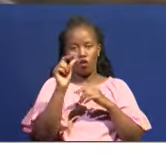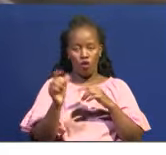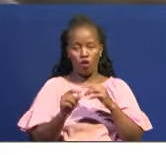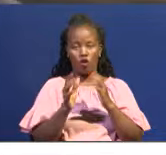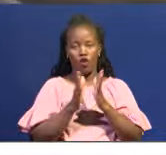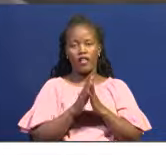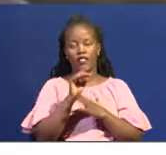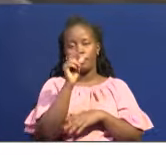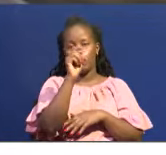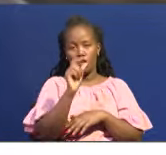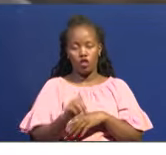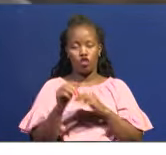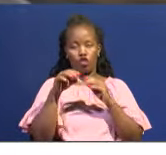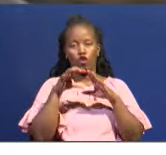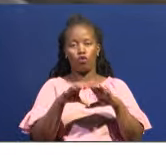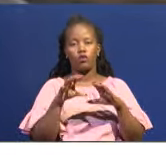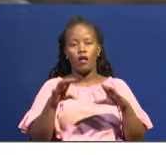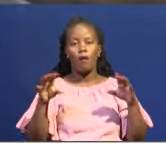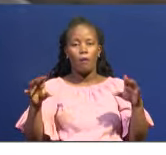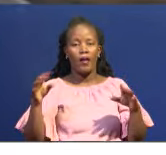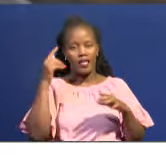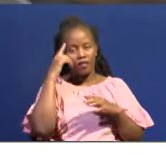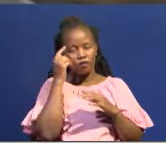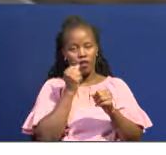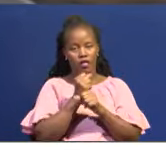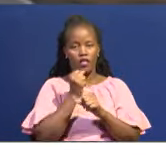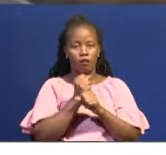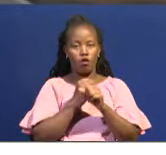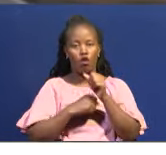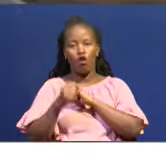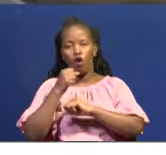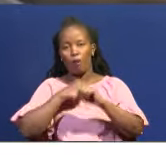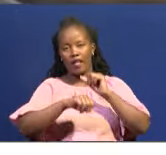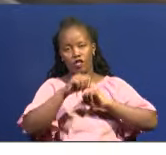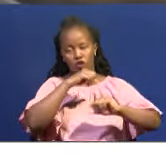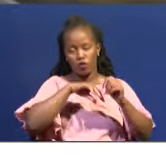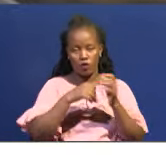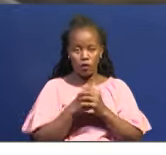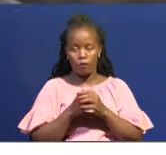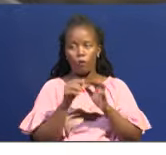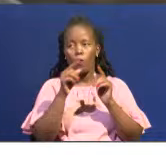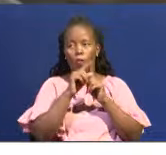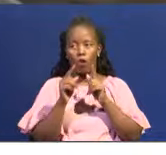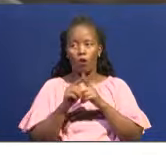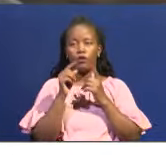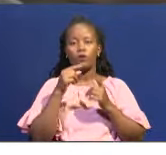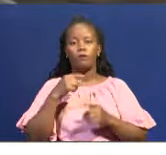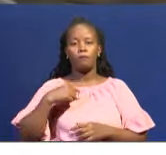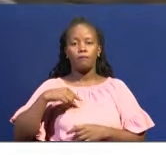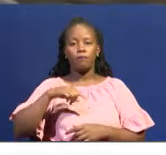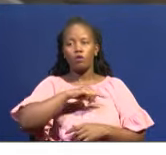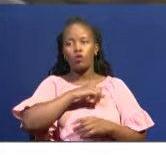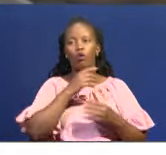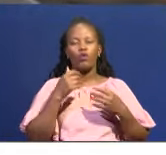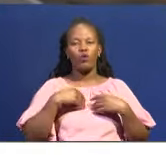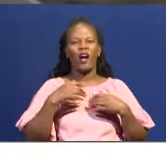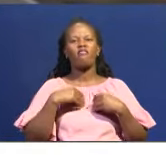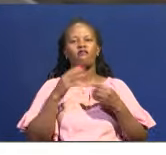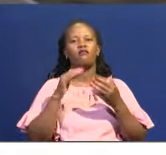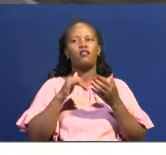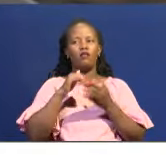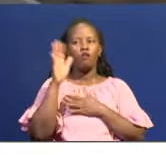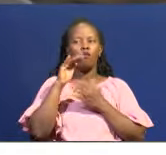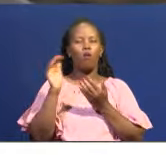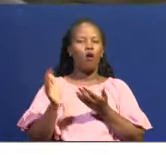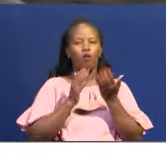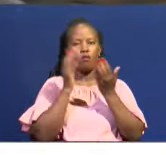that loads from our normal depot operations. So with that, we'll also need, now that we'll have more loading, definitely